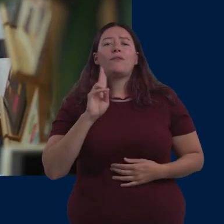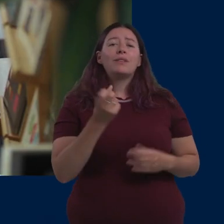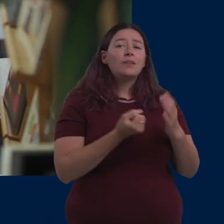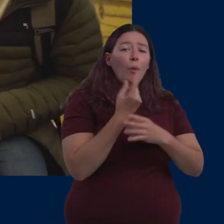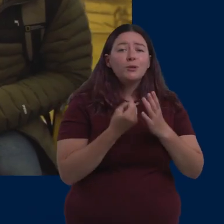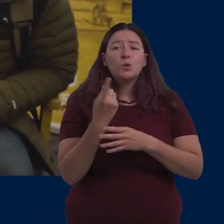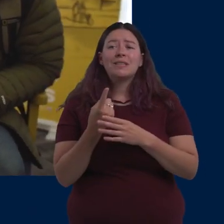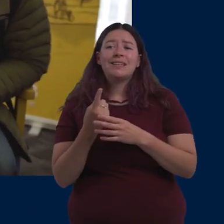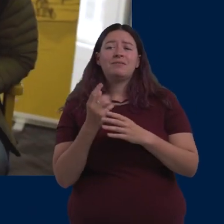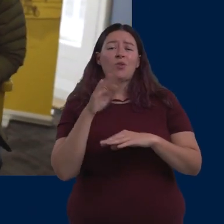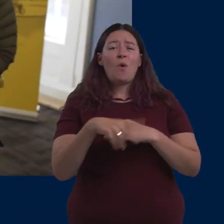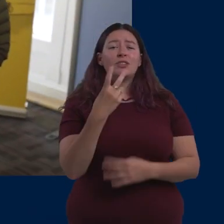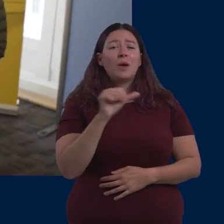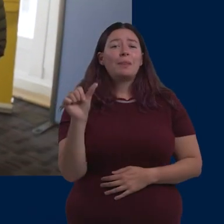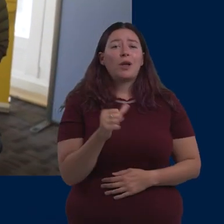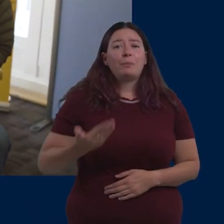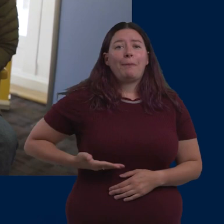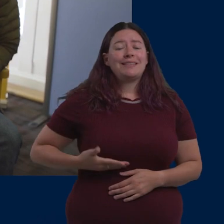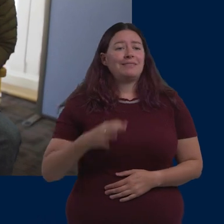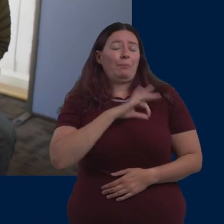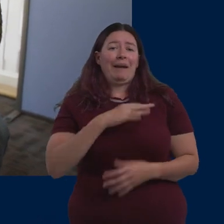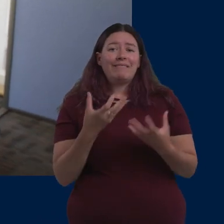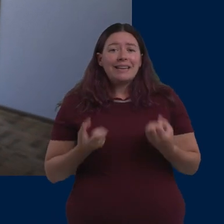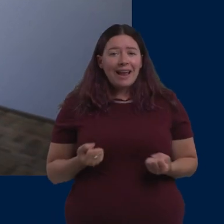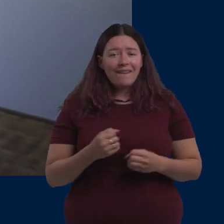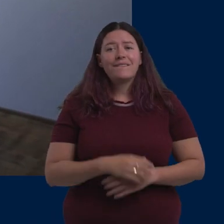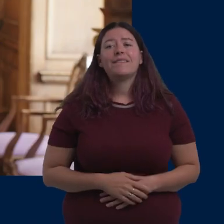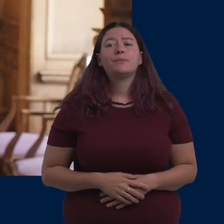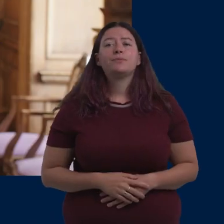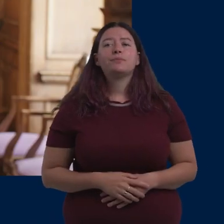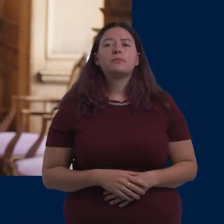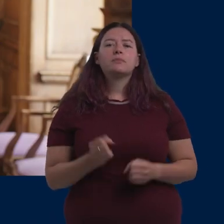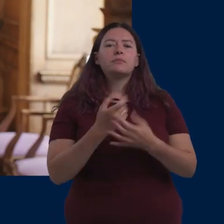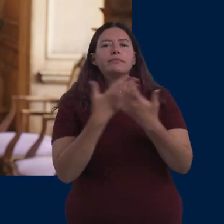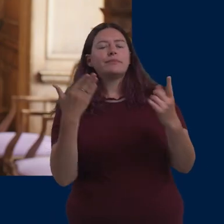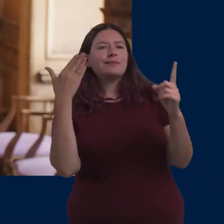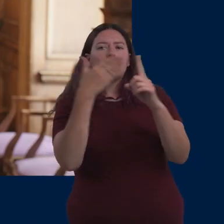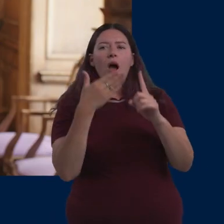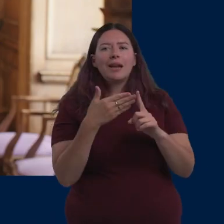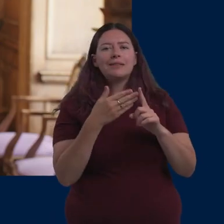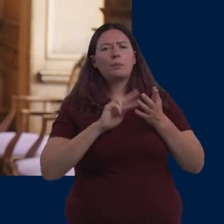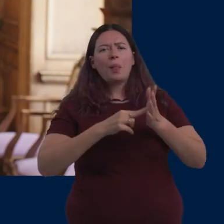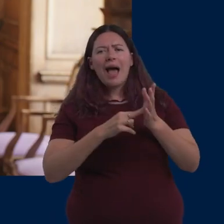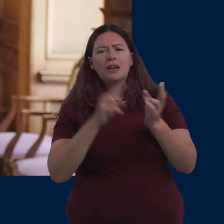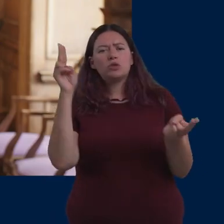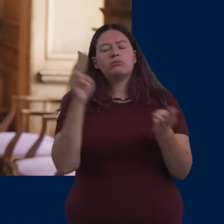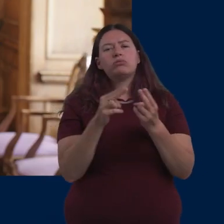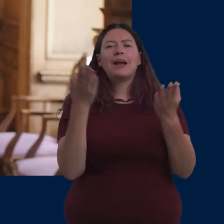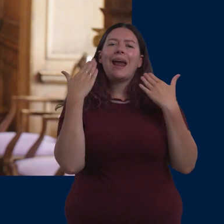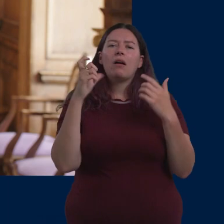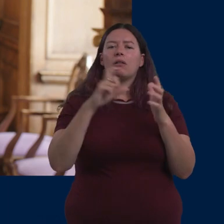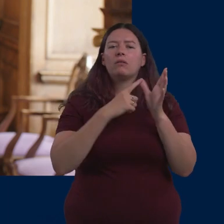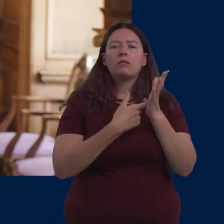volunteering opportunities and benefits from over 20,000 businesses, and has substantial targets and schemes to reduce air